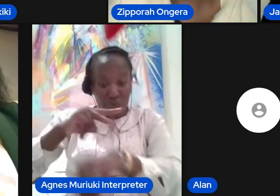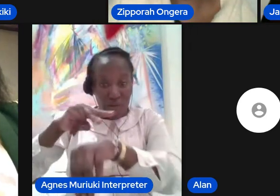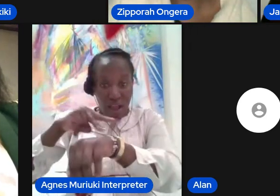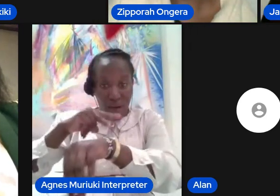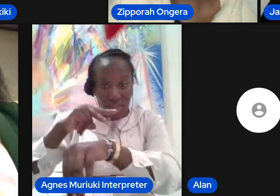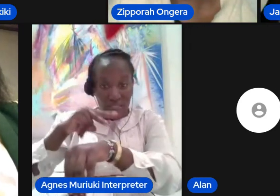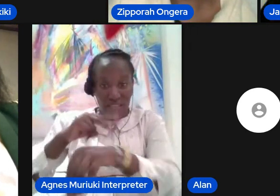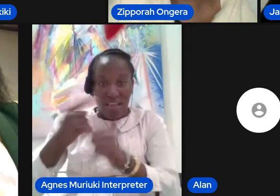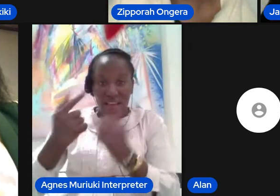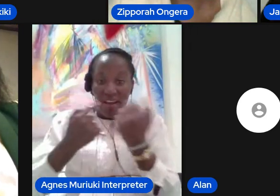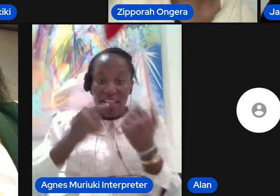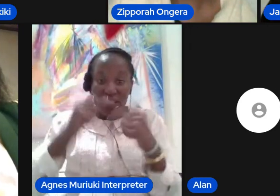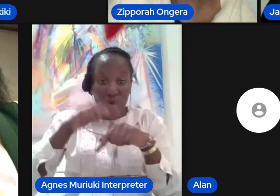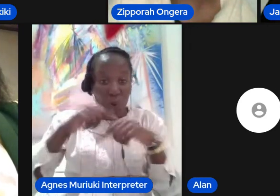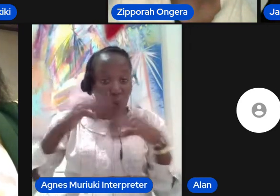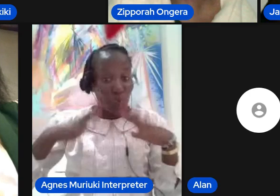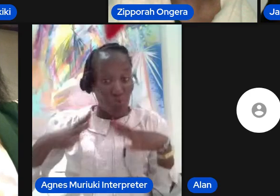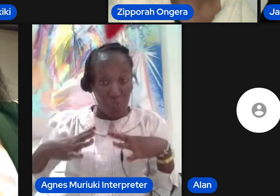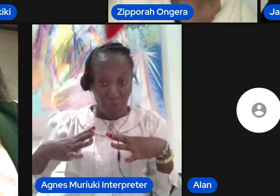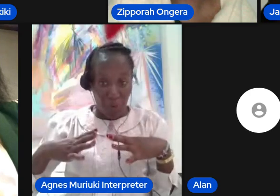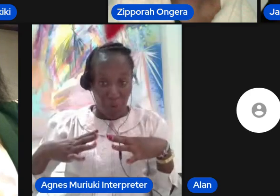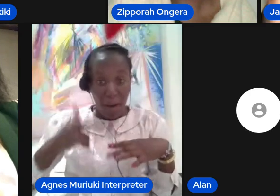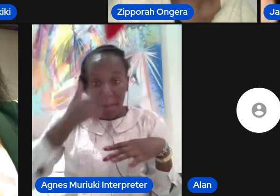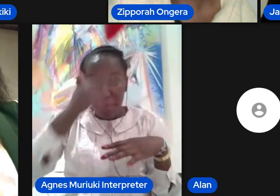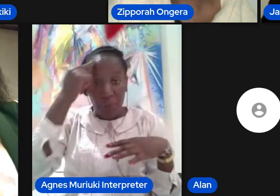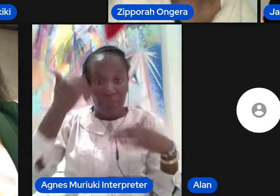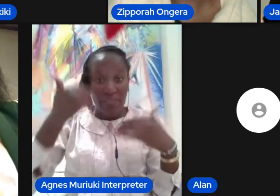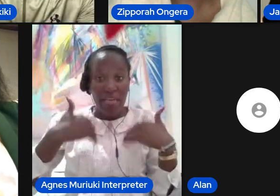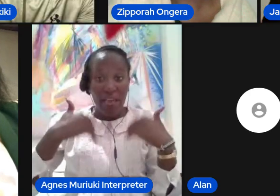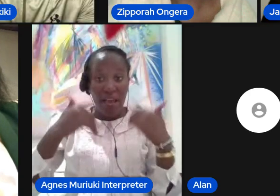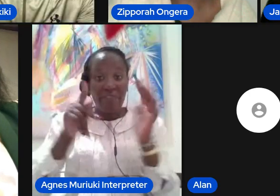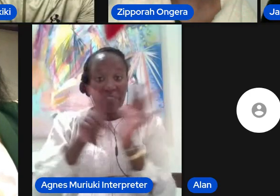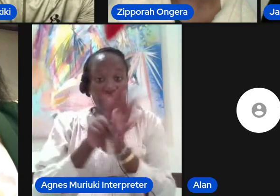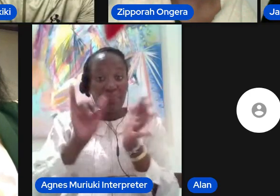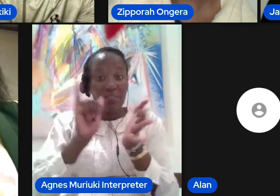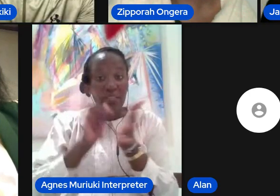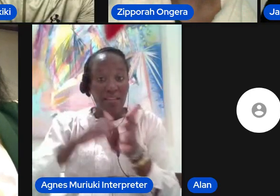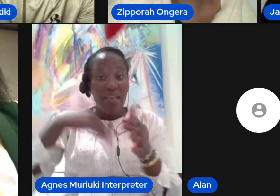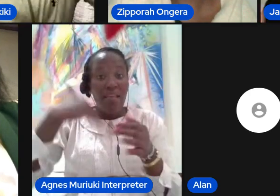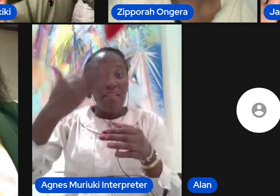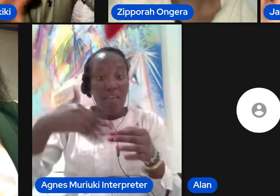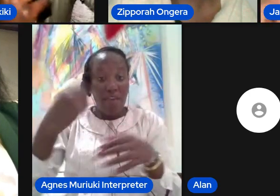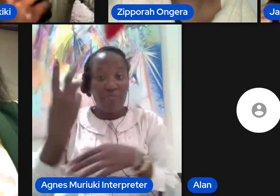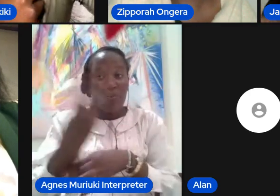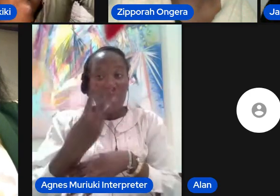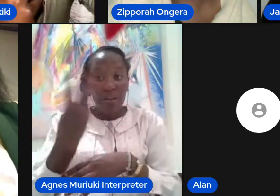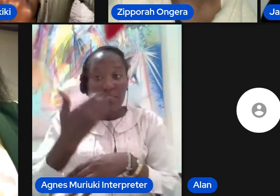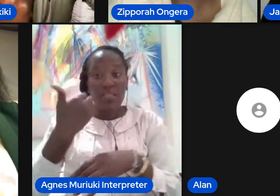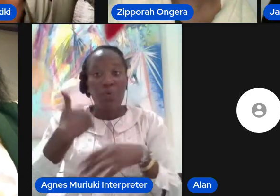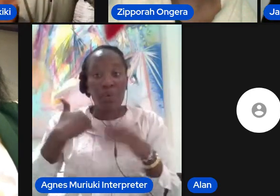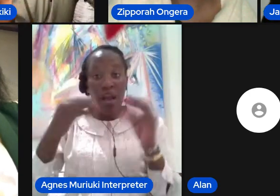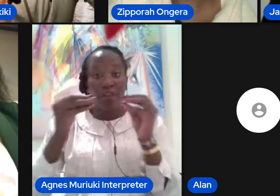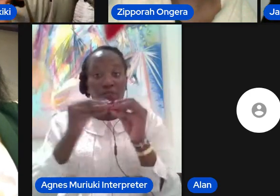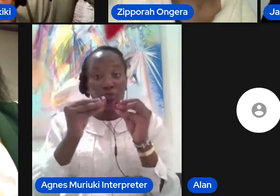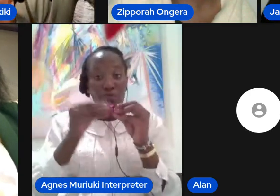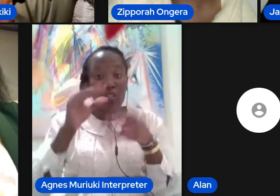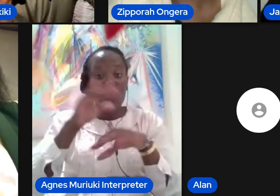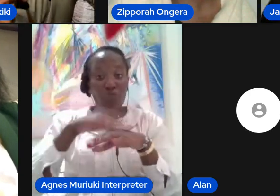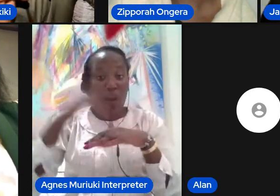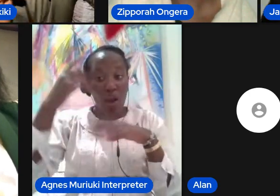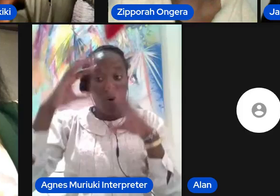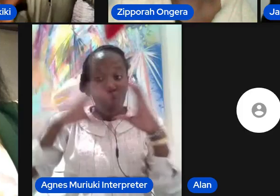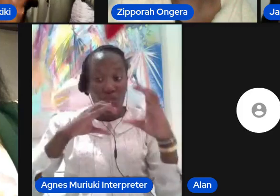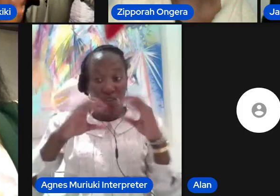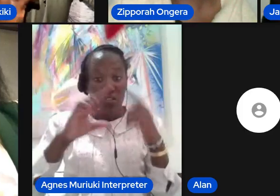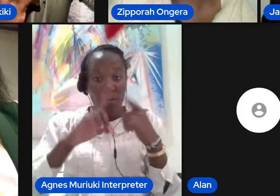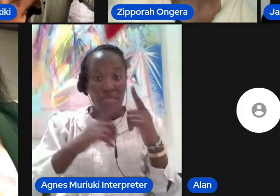to educate people, because I have maintained that aspect of every Wednesday we have to meet for a conversation live on X Spaces. So how